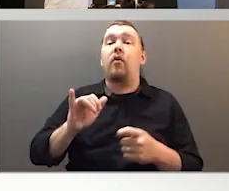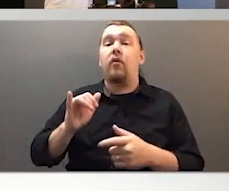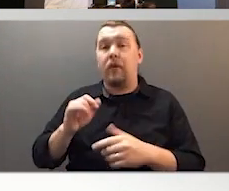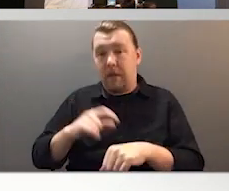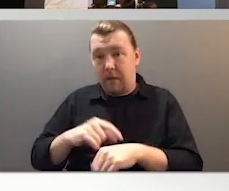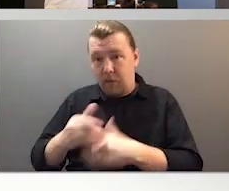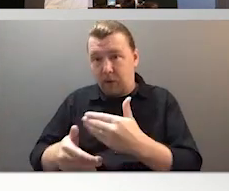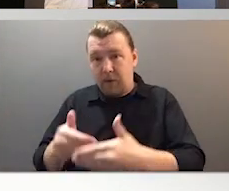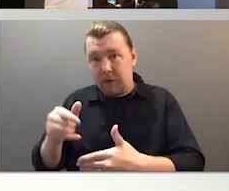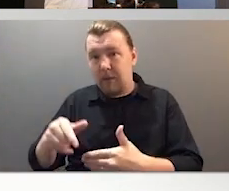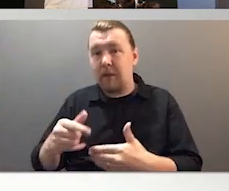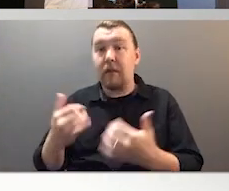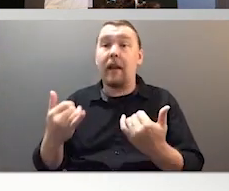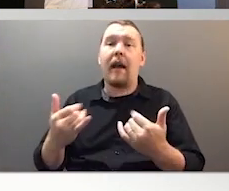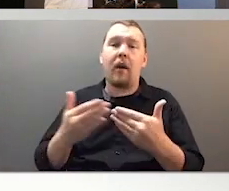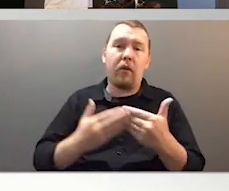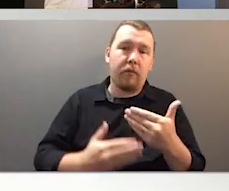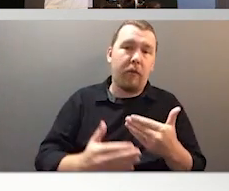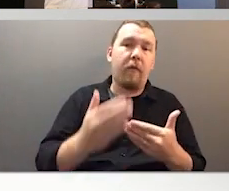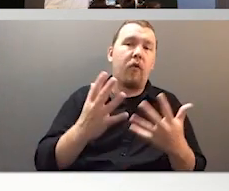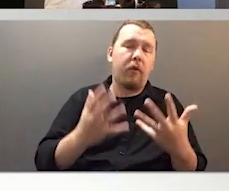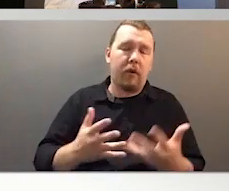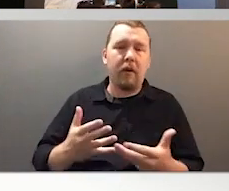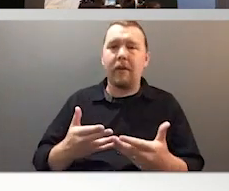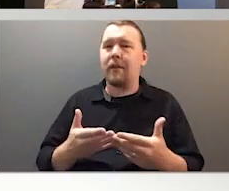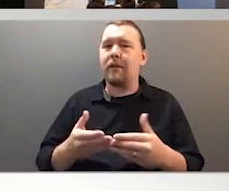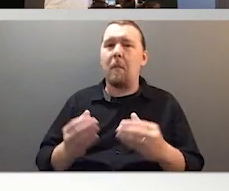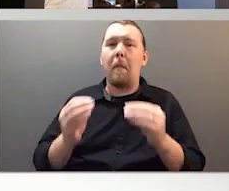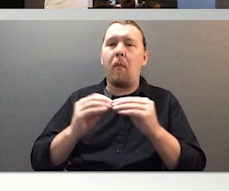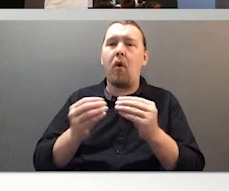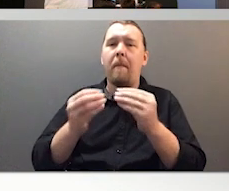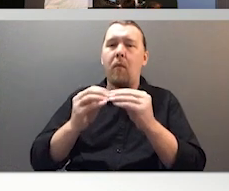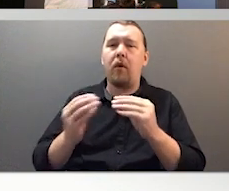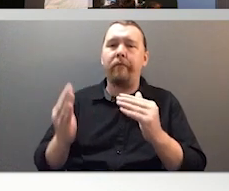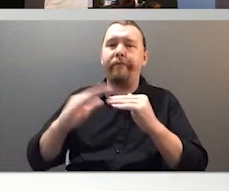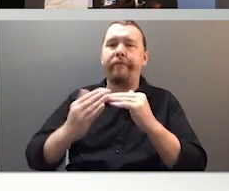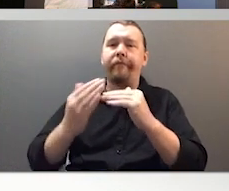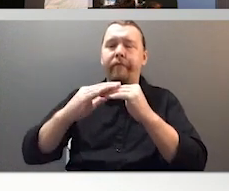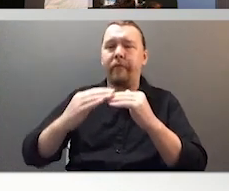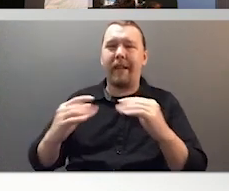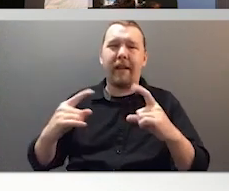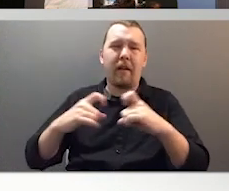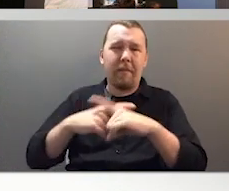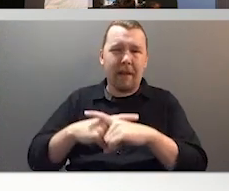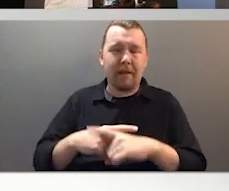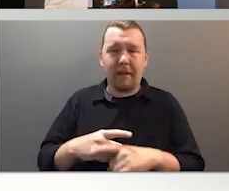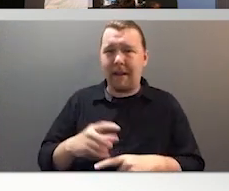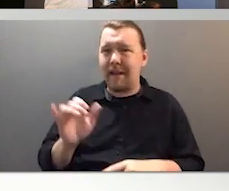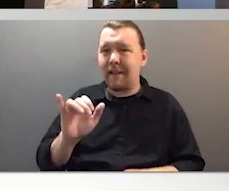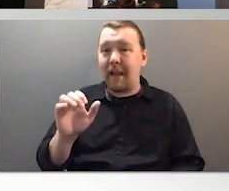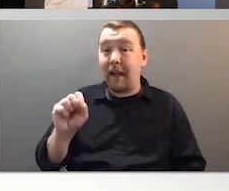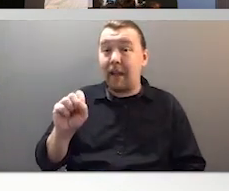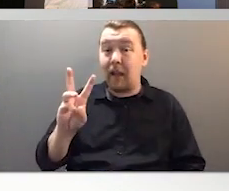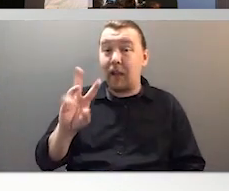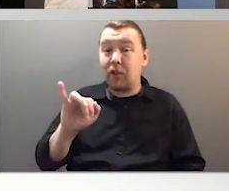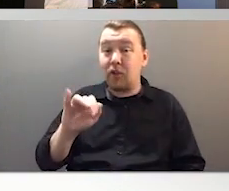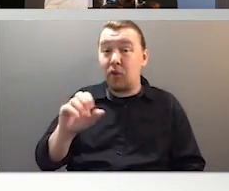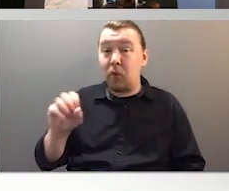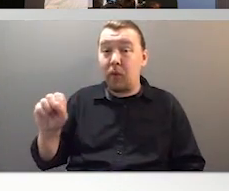forward. It just adds layers and changes. I call it the Swiss cheese, but you never know where the holes are going to be on any particular